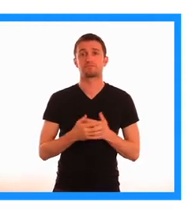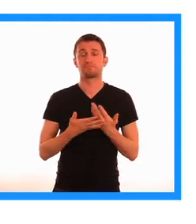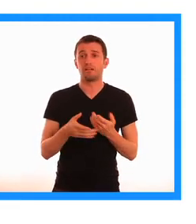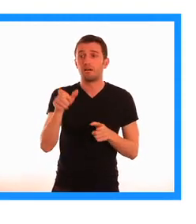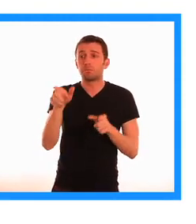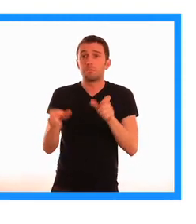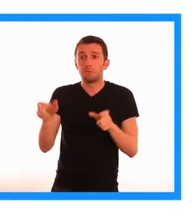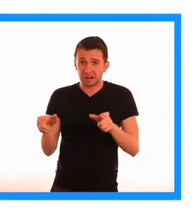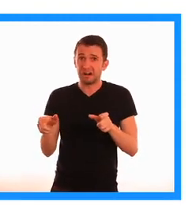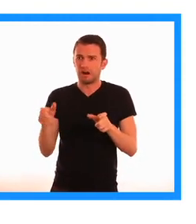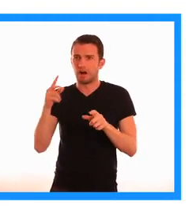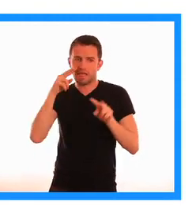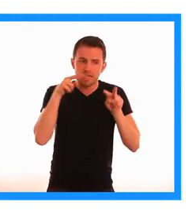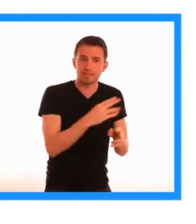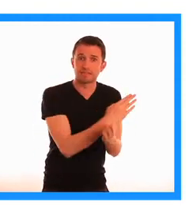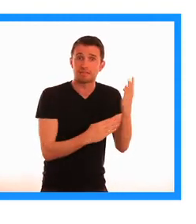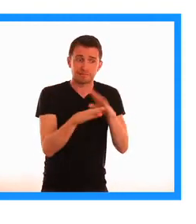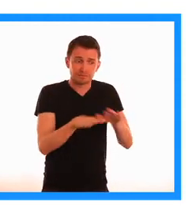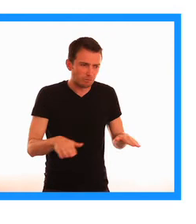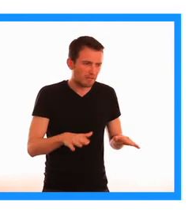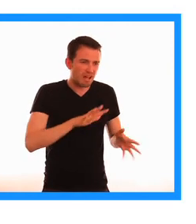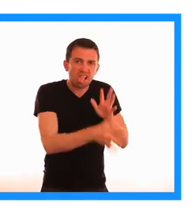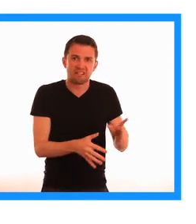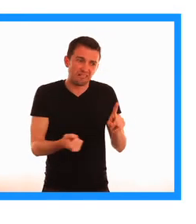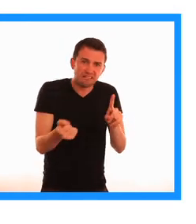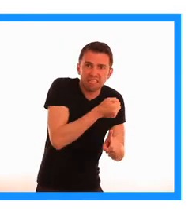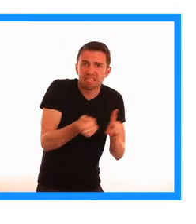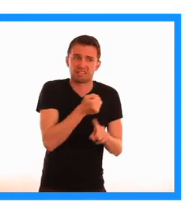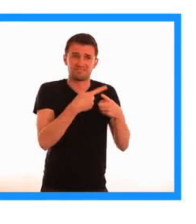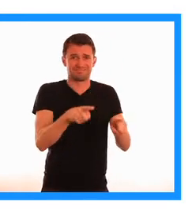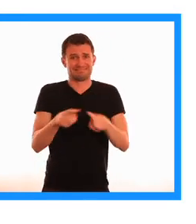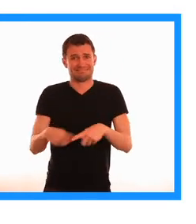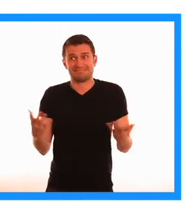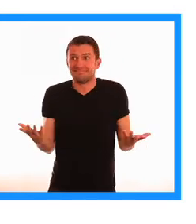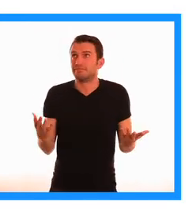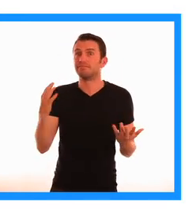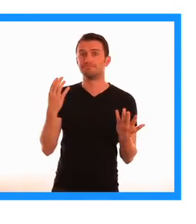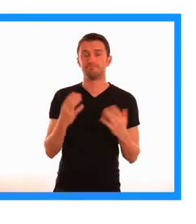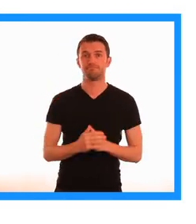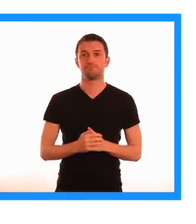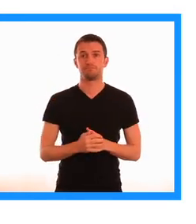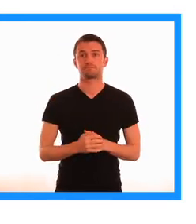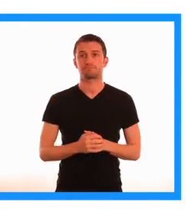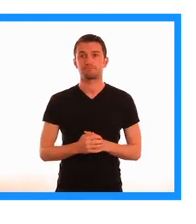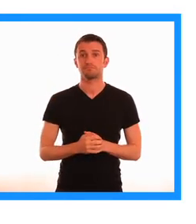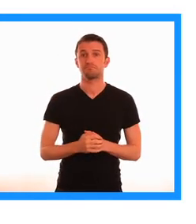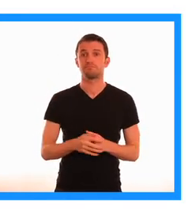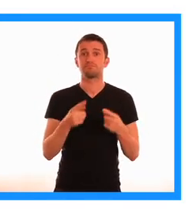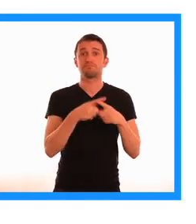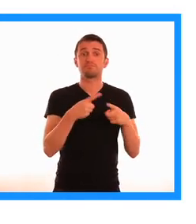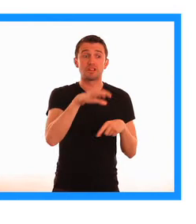vulnerable to violence, neglect, and abuse. Some forms of violence are specific to children with disabilities. In many